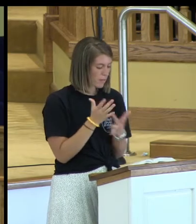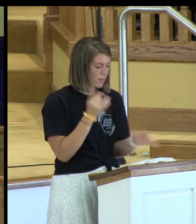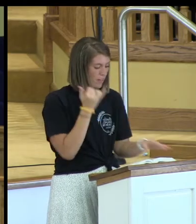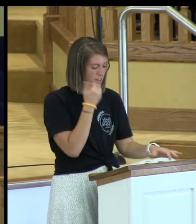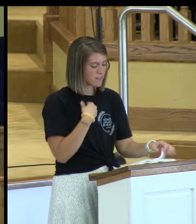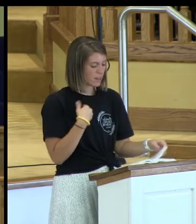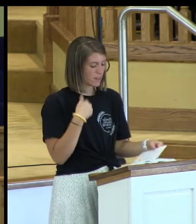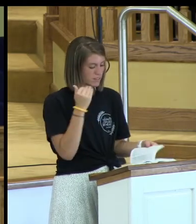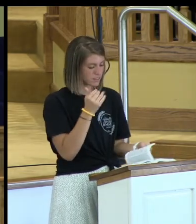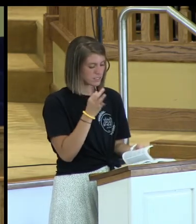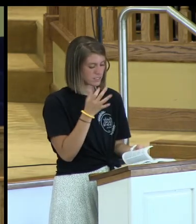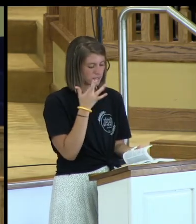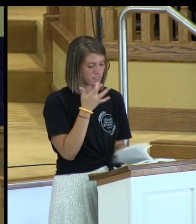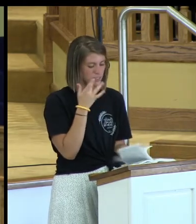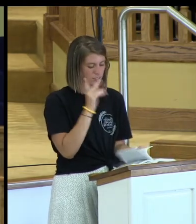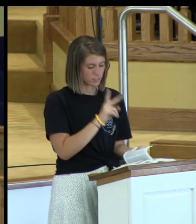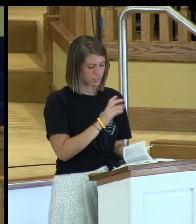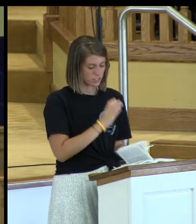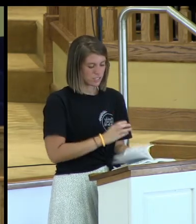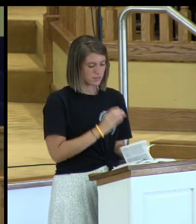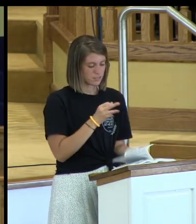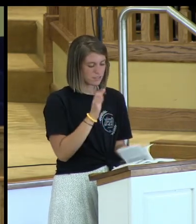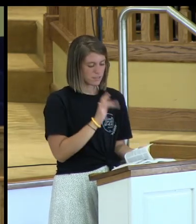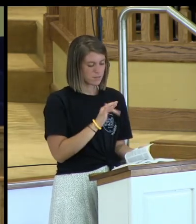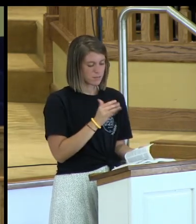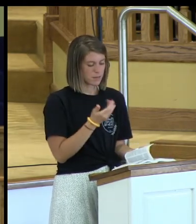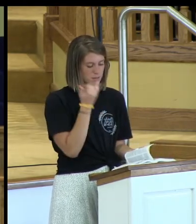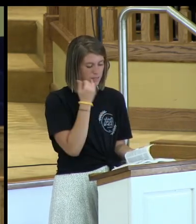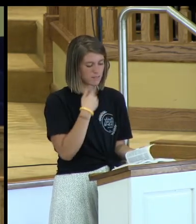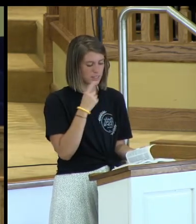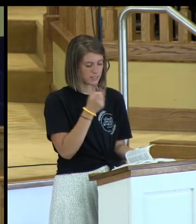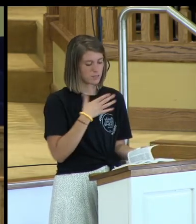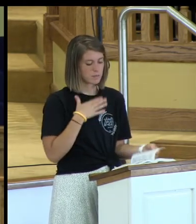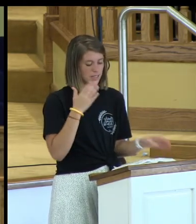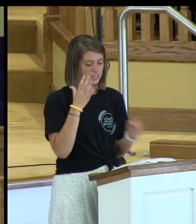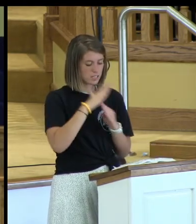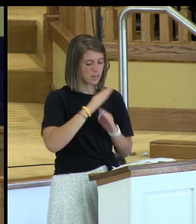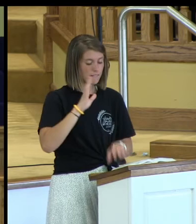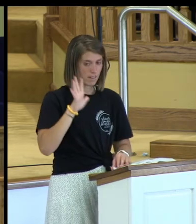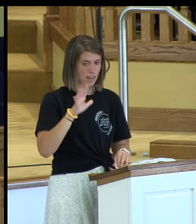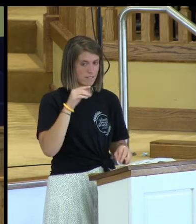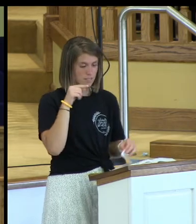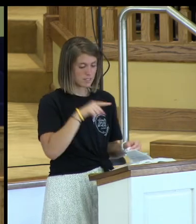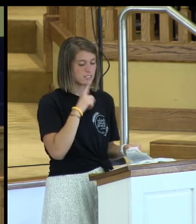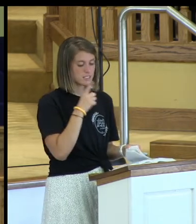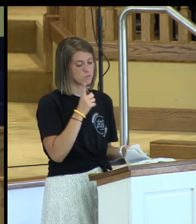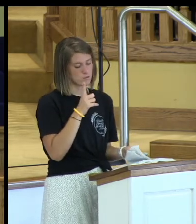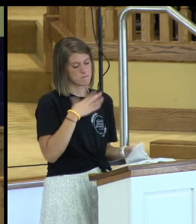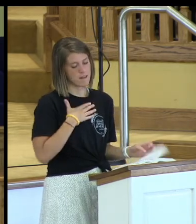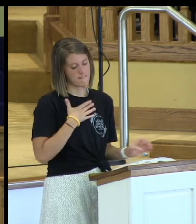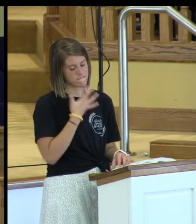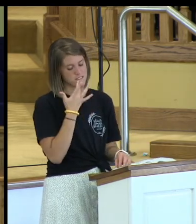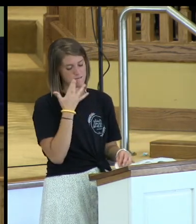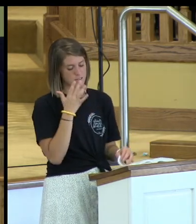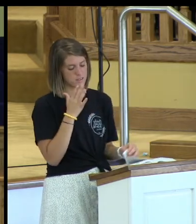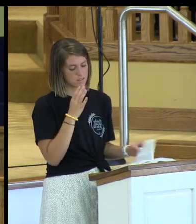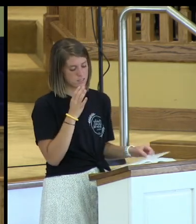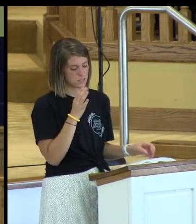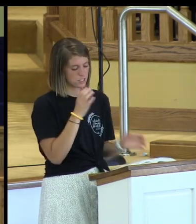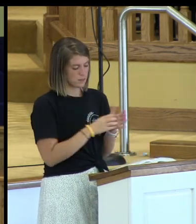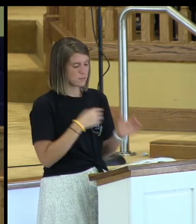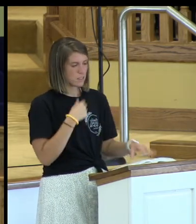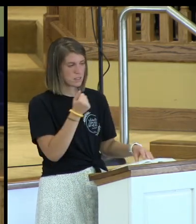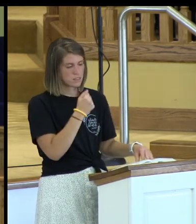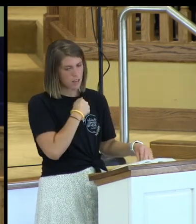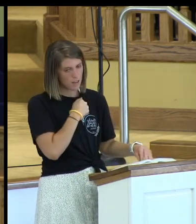I have a list of favorite chapters of the Bible, if I were to give you my top five, this would be one of them. I've read Psalm 145 many times.